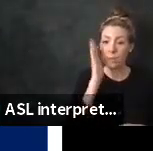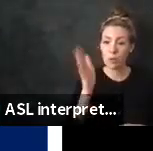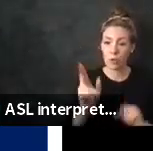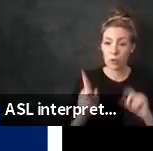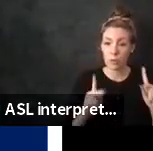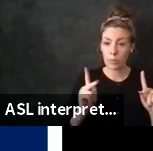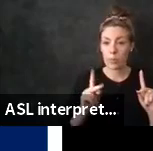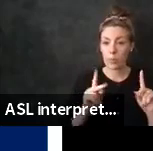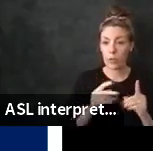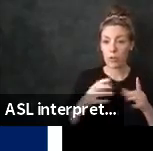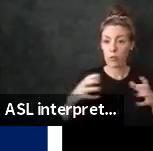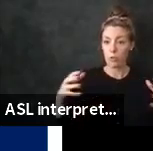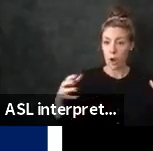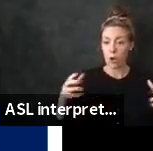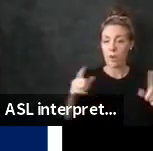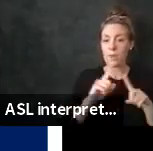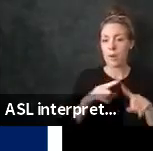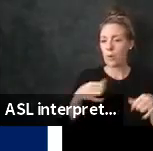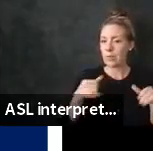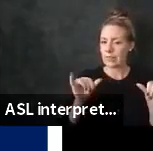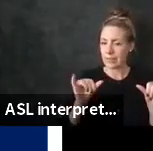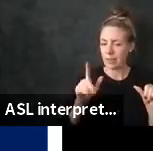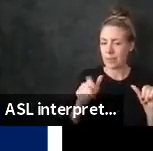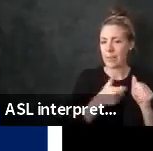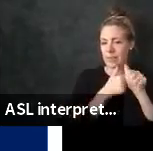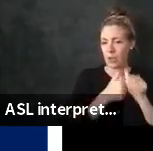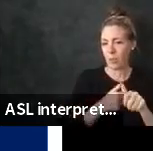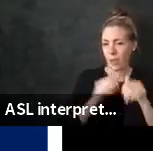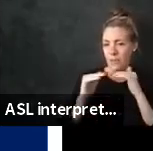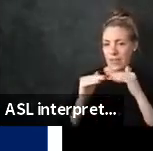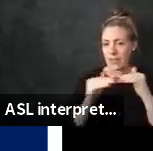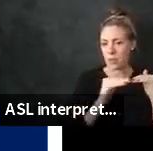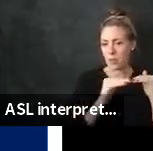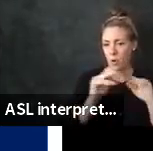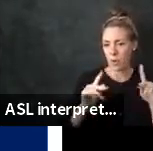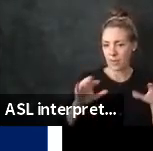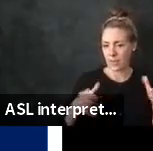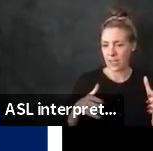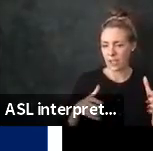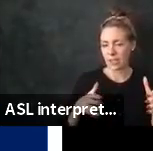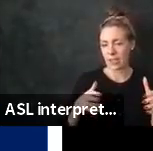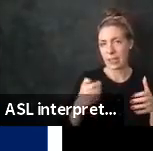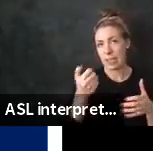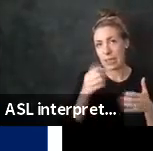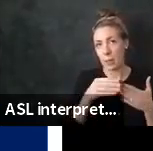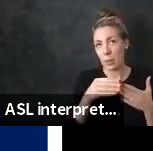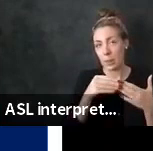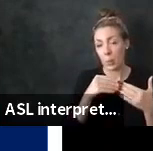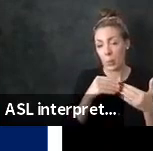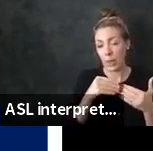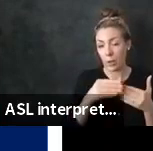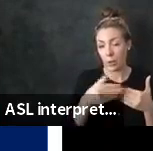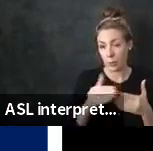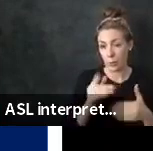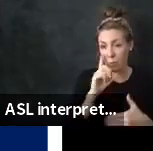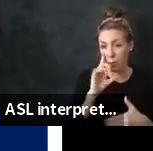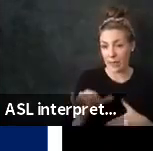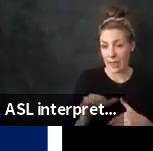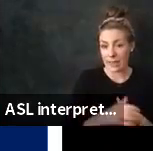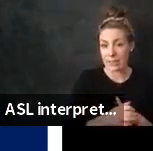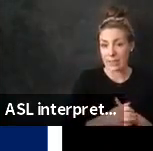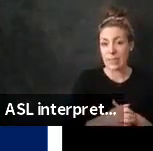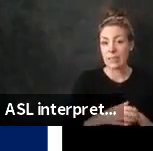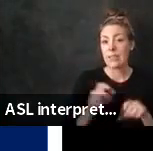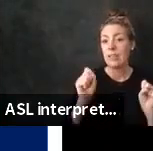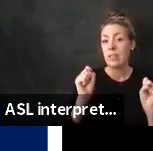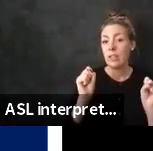we still must abide by the equal population. There's a little bit wiggle room in equal population. We can have